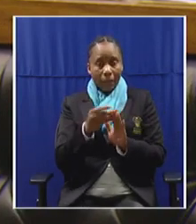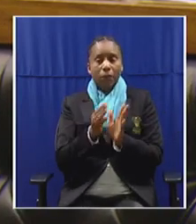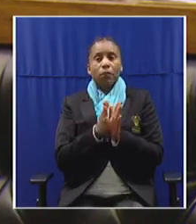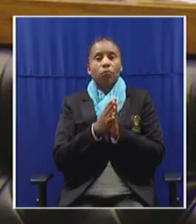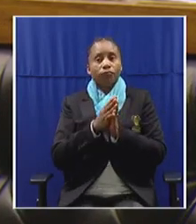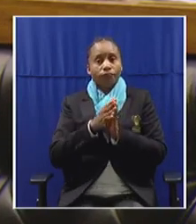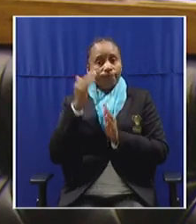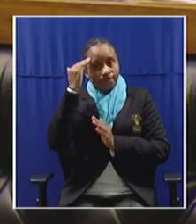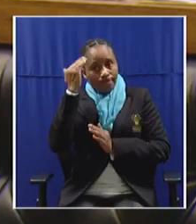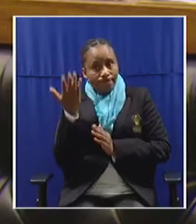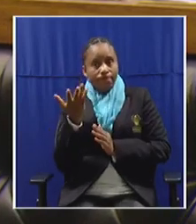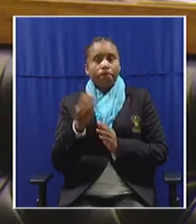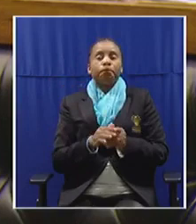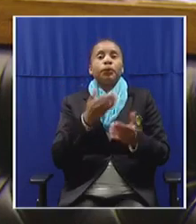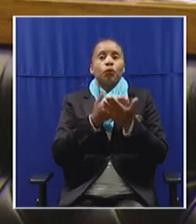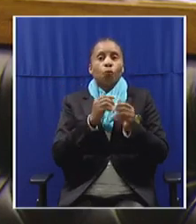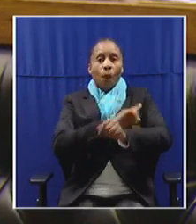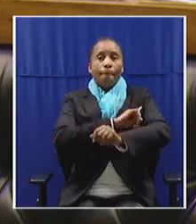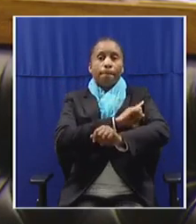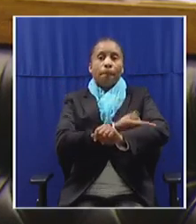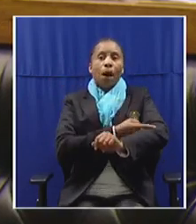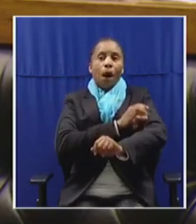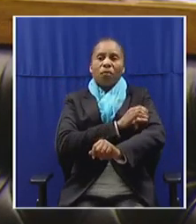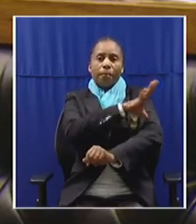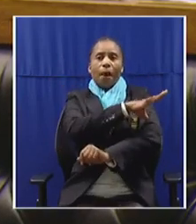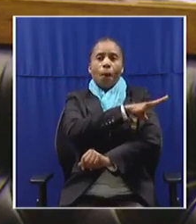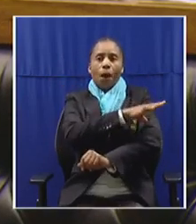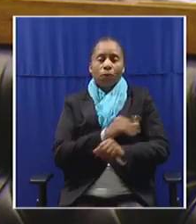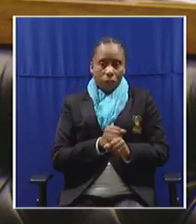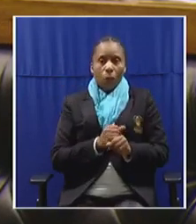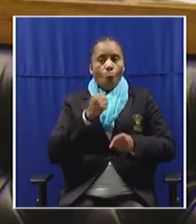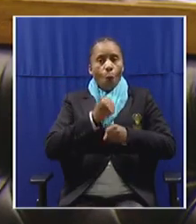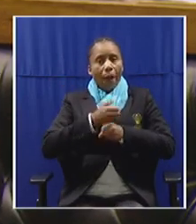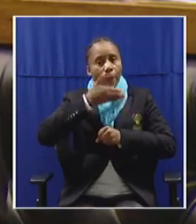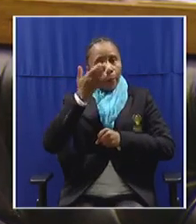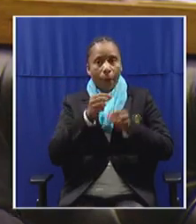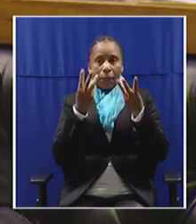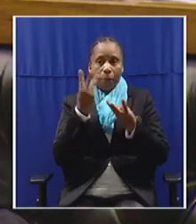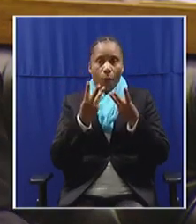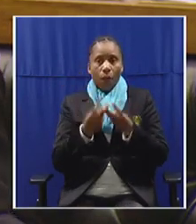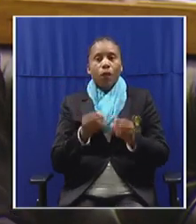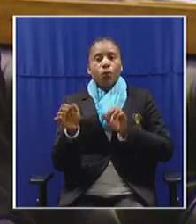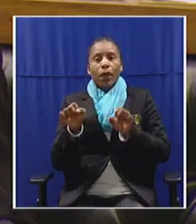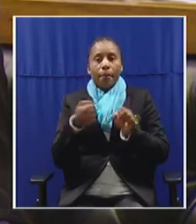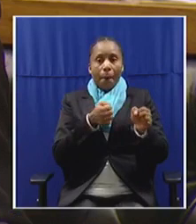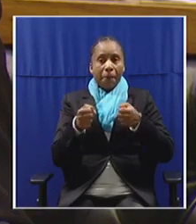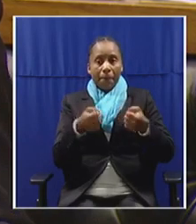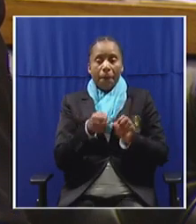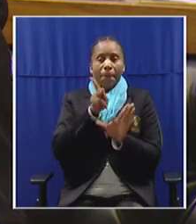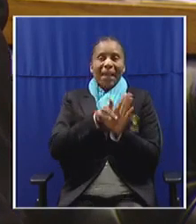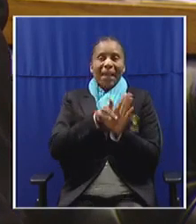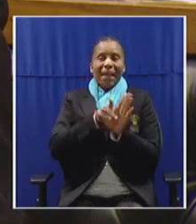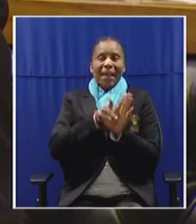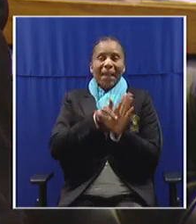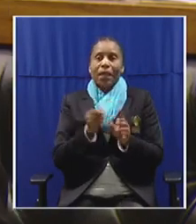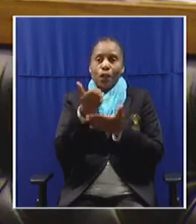empower our unemployed young people to participate in all key sectors of our economy. Thank